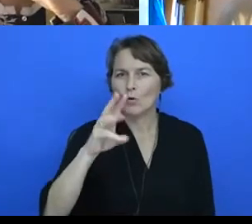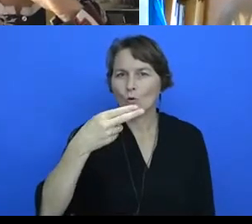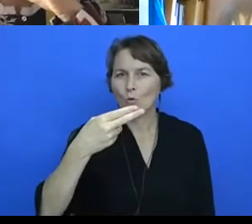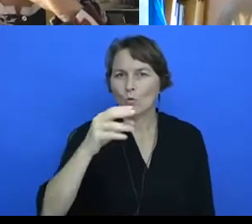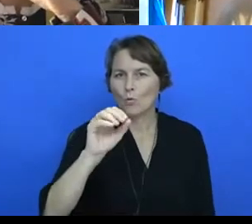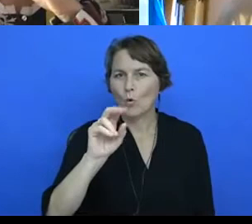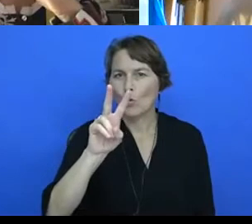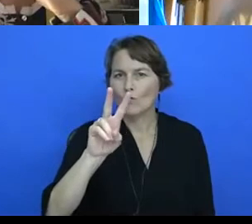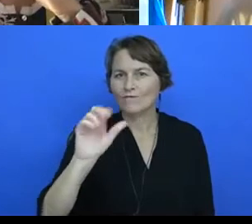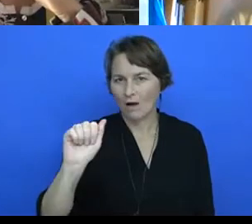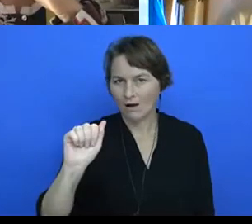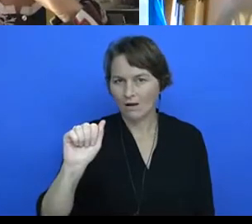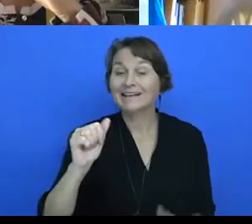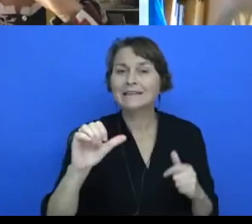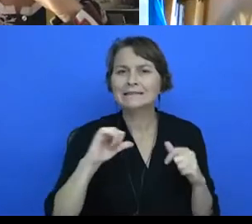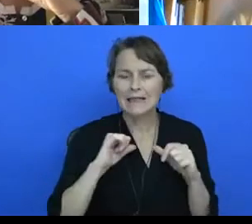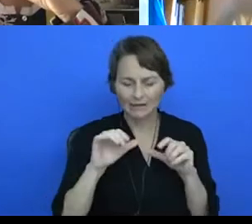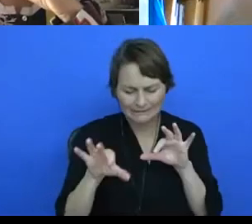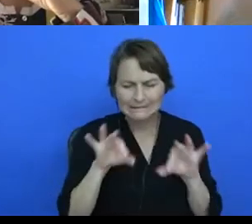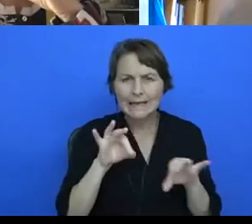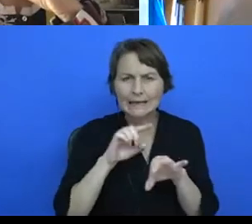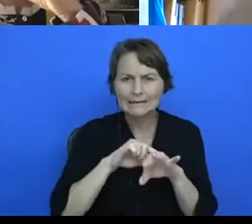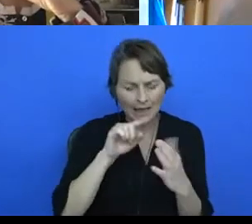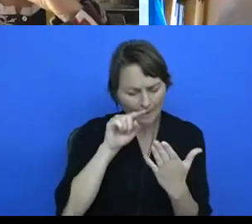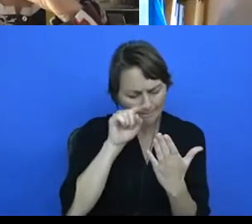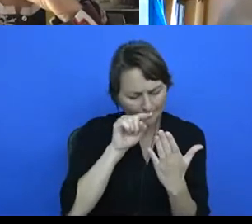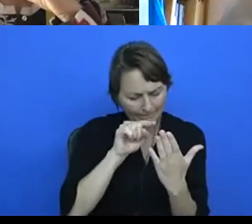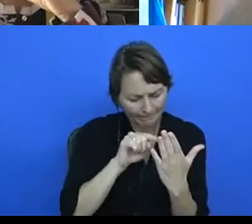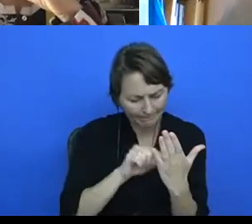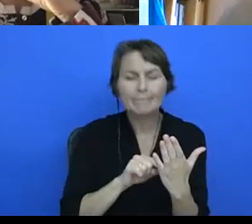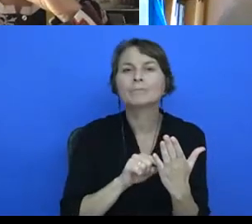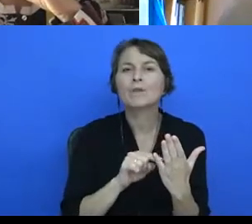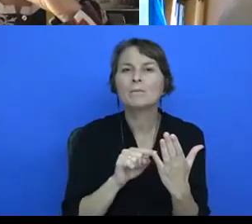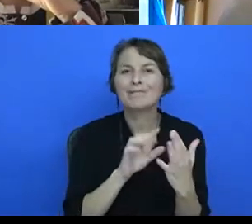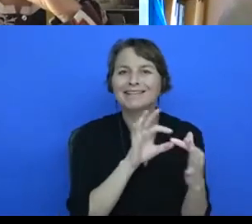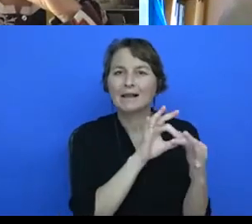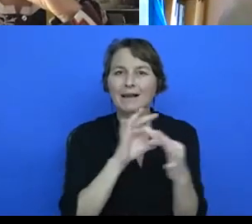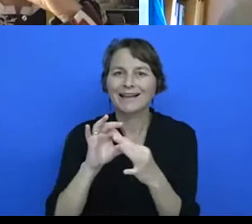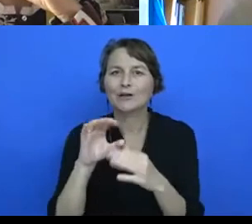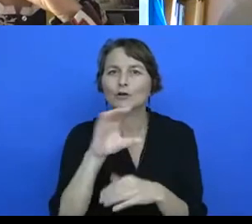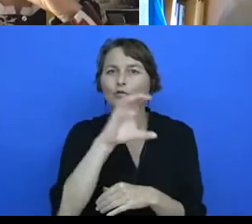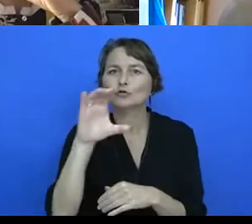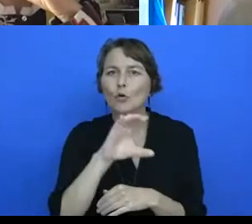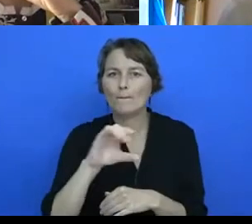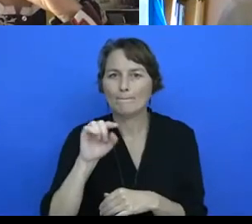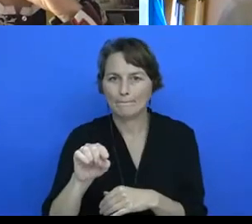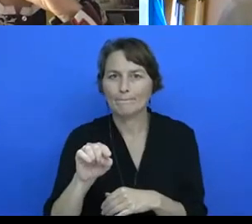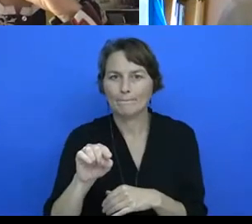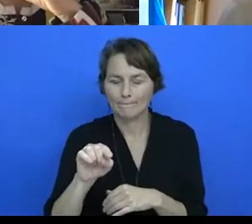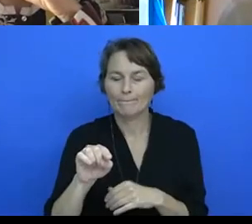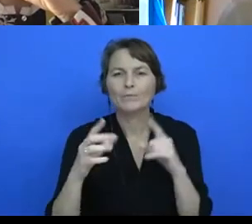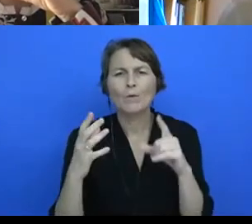with all the parallel sessions, and you then have the Zoom links integrated in there. And this connects to the time zone issue, because a lot of people